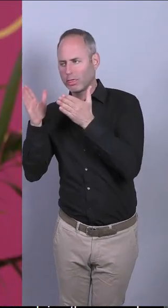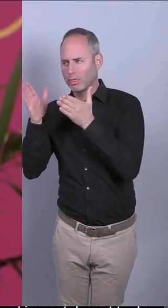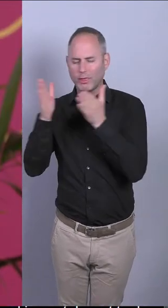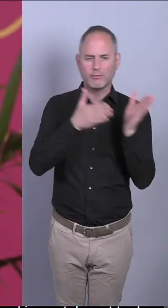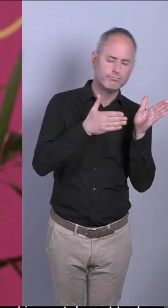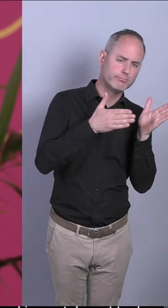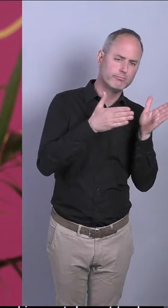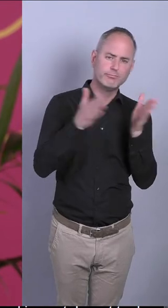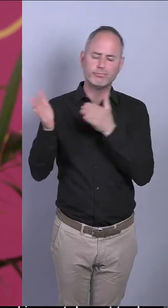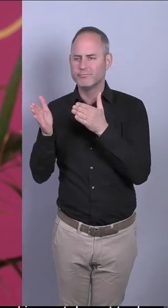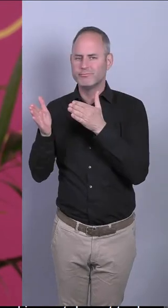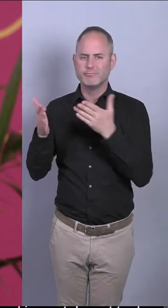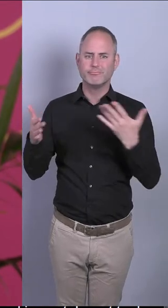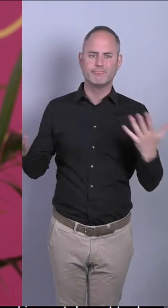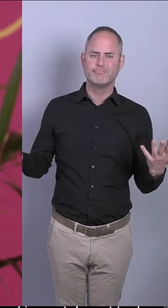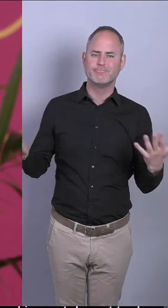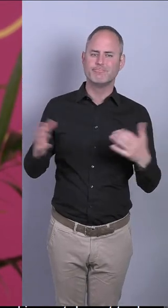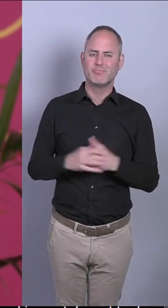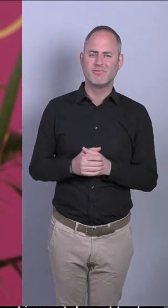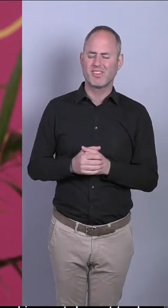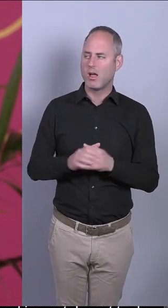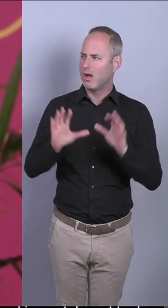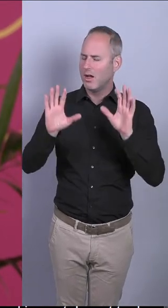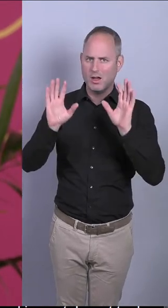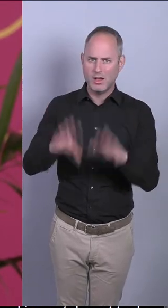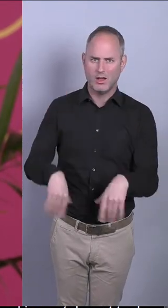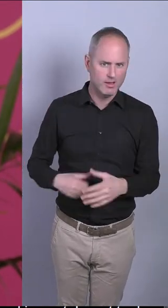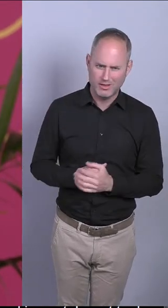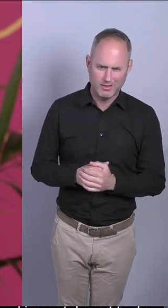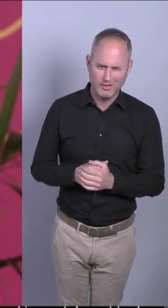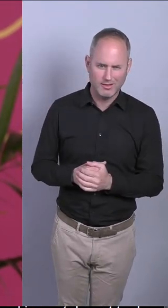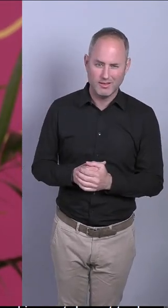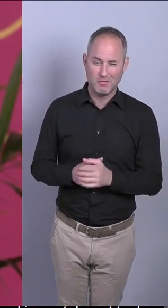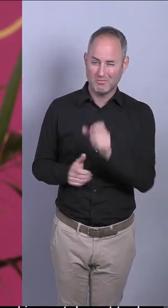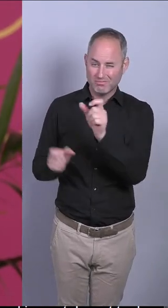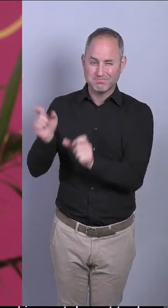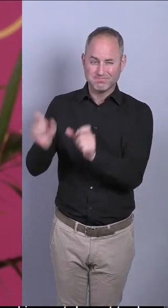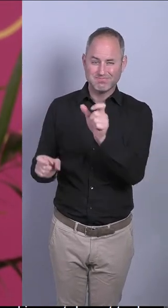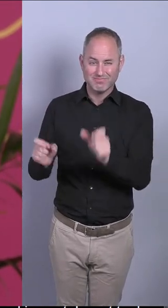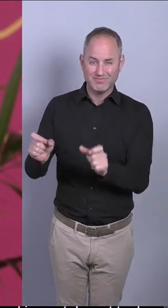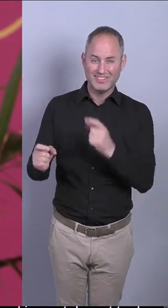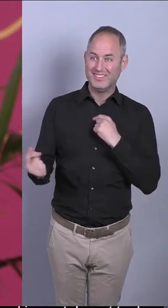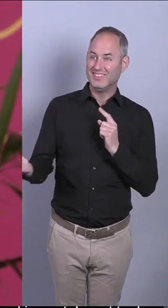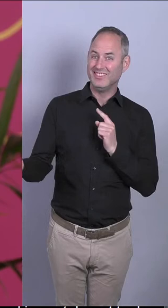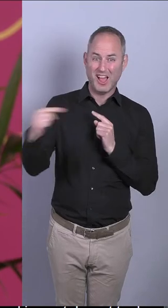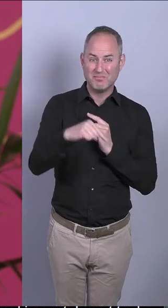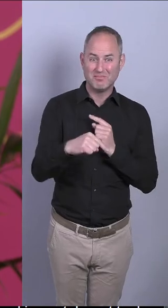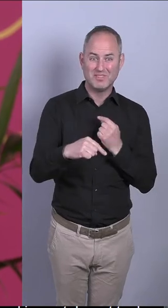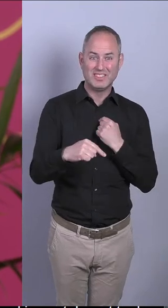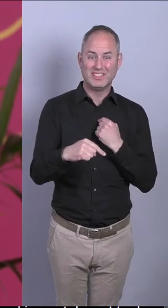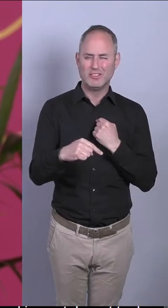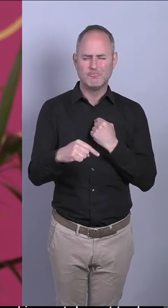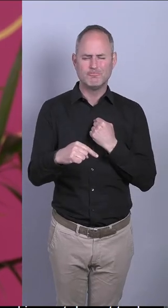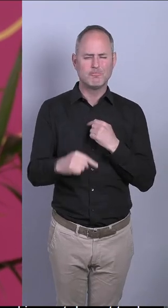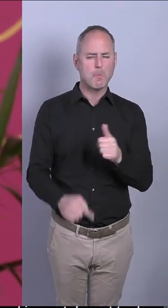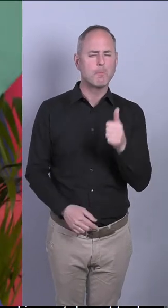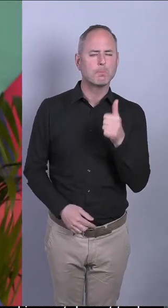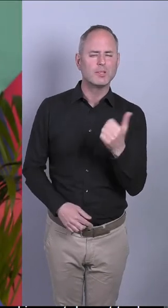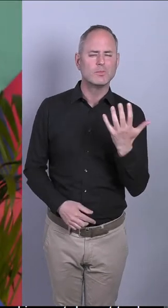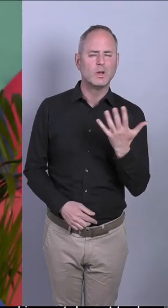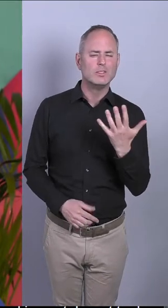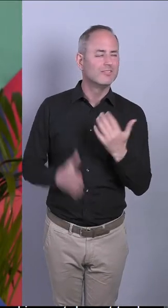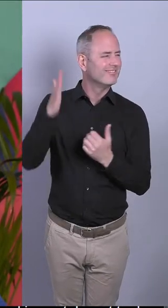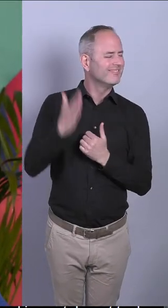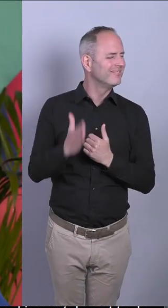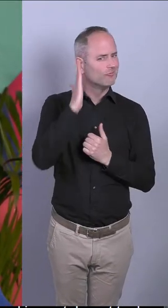is my arm, where are my legs supposed to go. That's so difficult. But the worst thing aren't the participants or the classes,